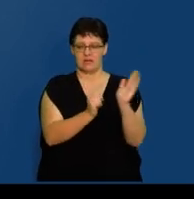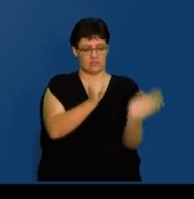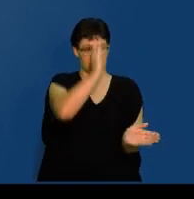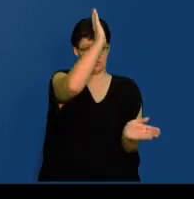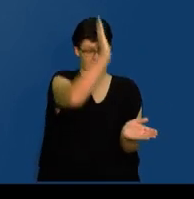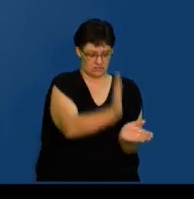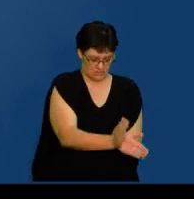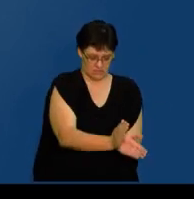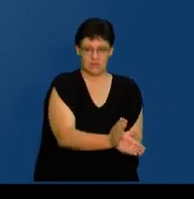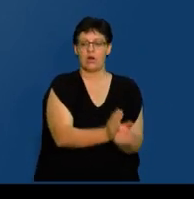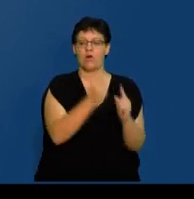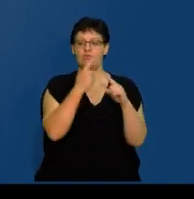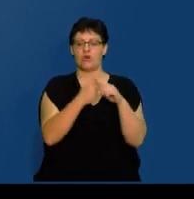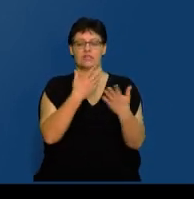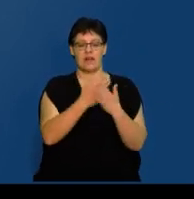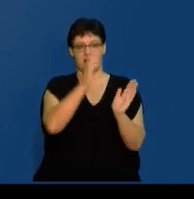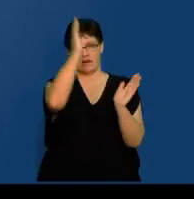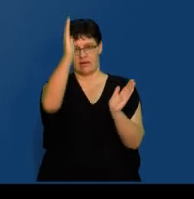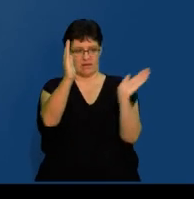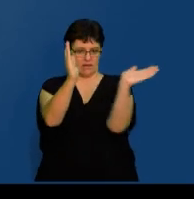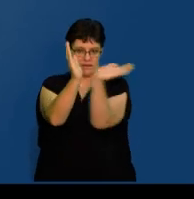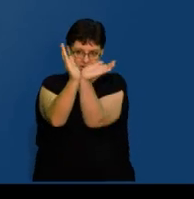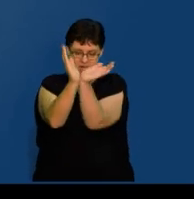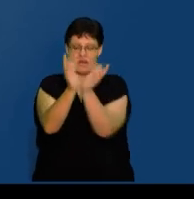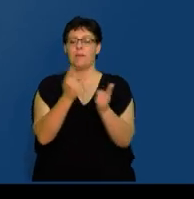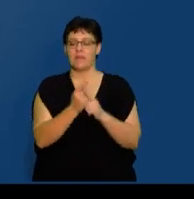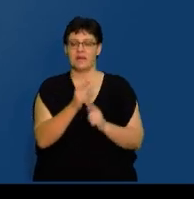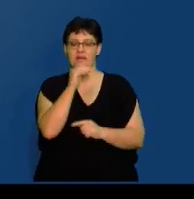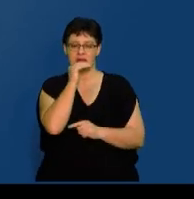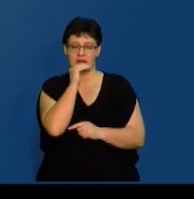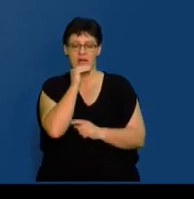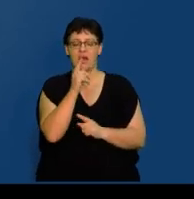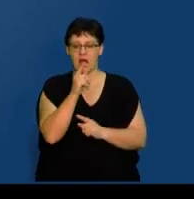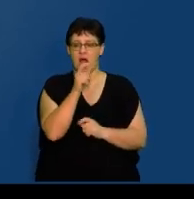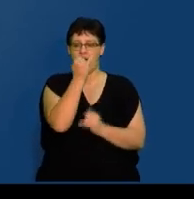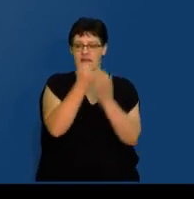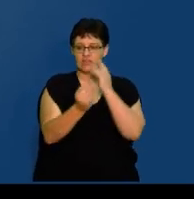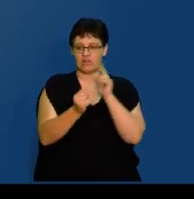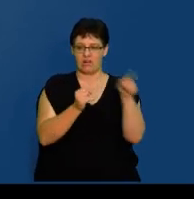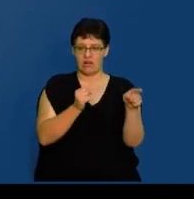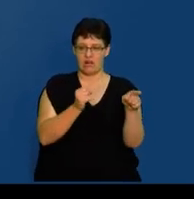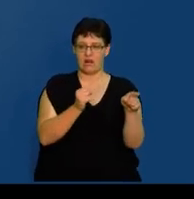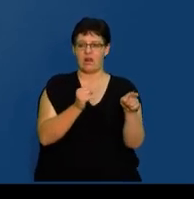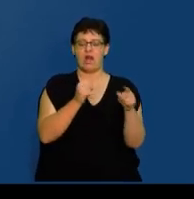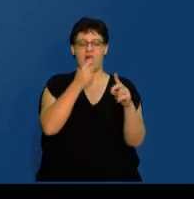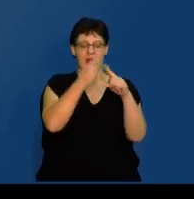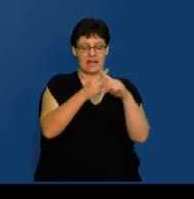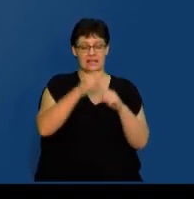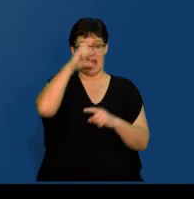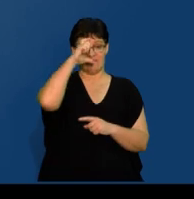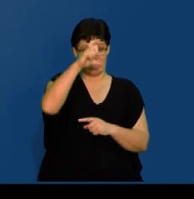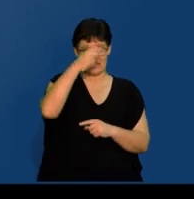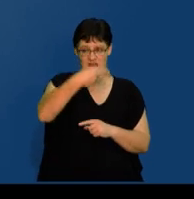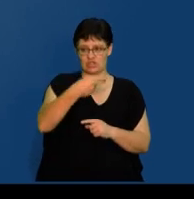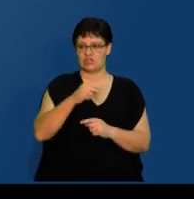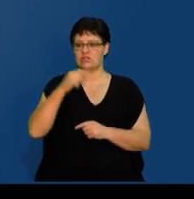We also can cross this block, which is a cross between individuals here, or gametes here and there, and you